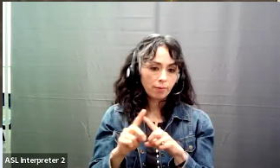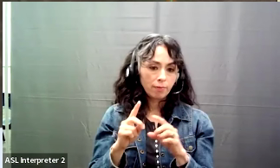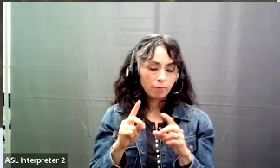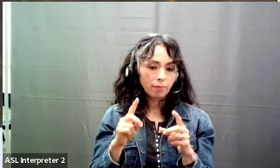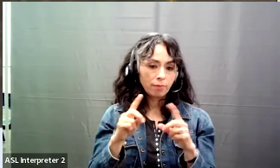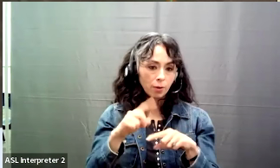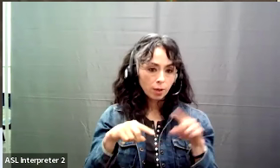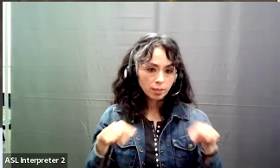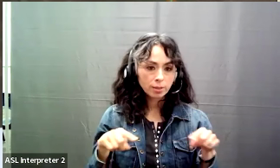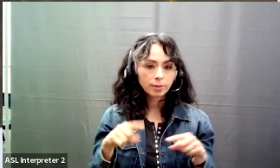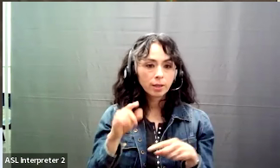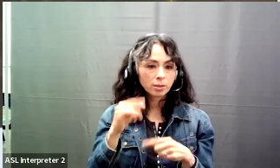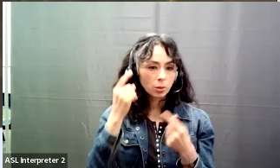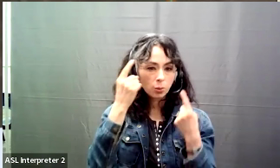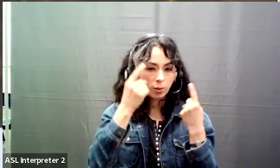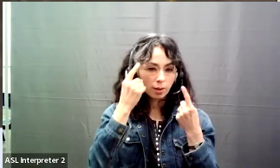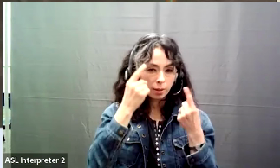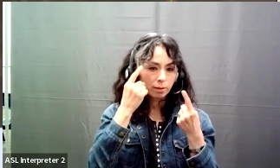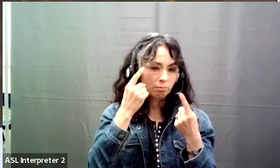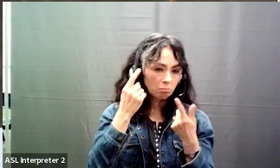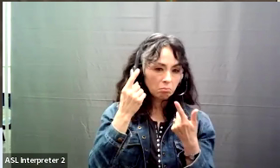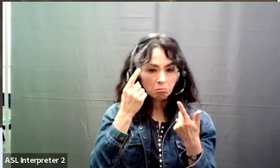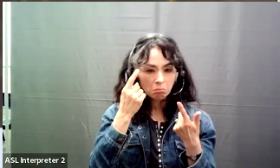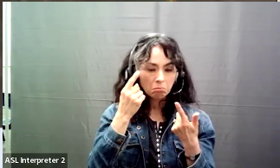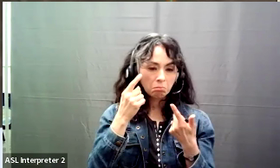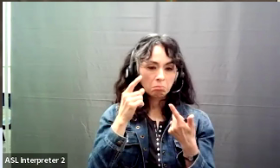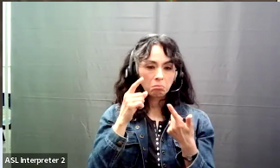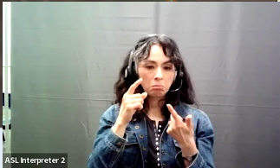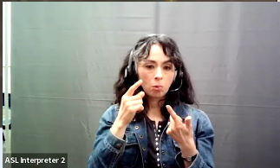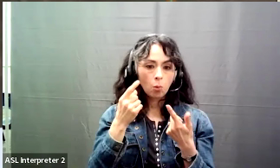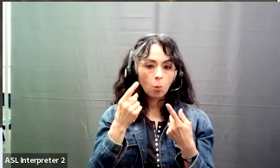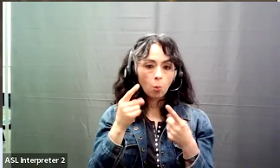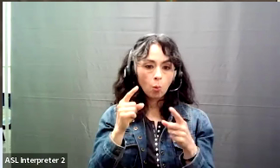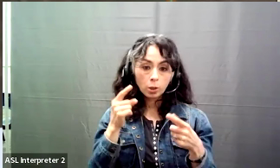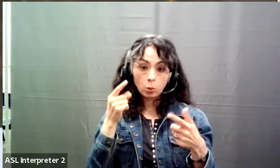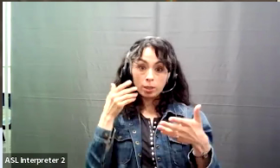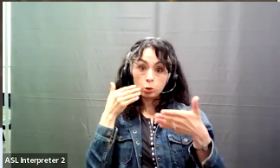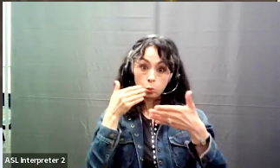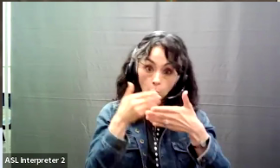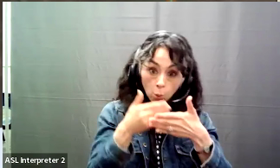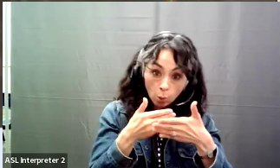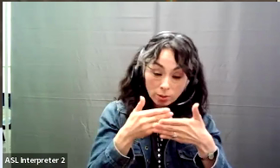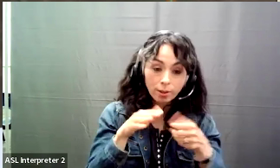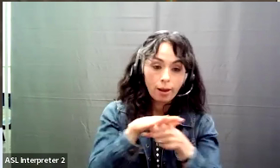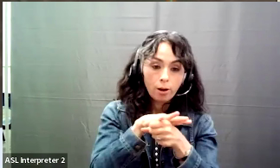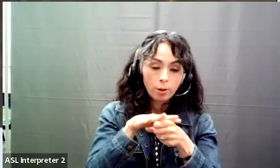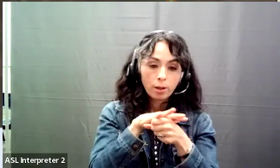longer exist. And it's giving you a warning of something that you might want to take into consideration as you do